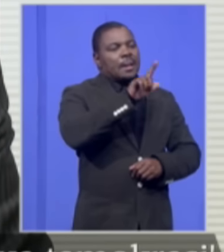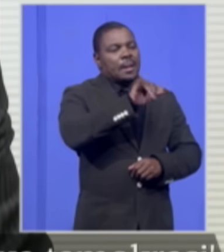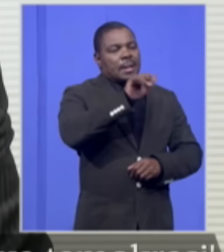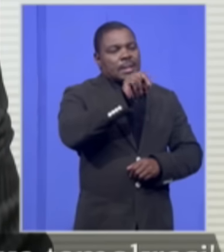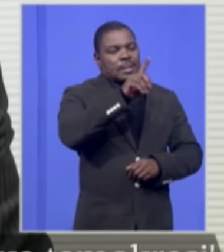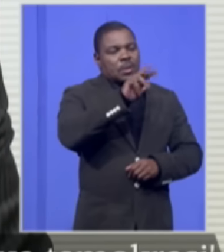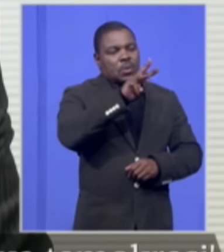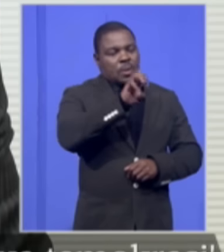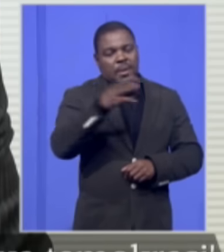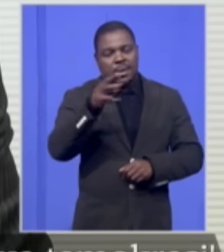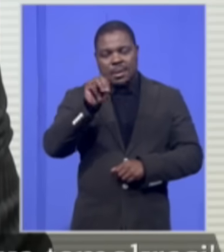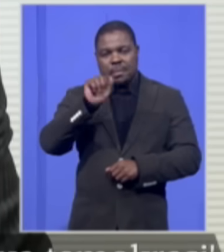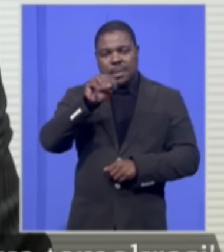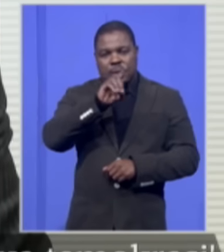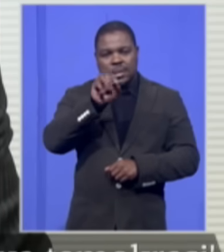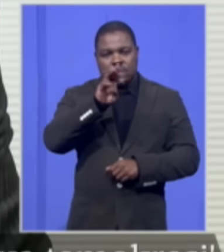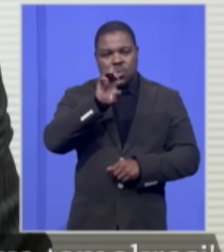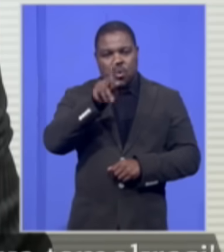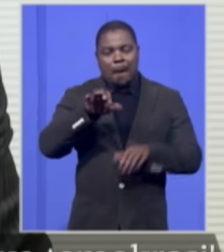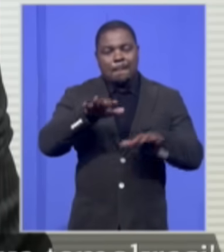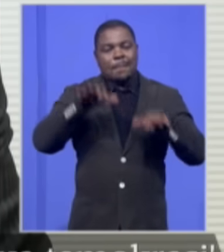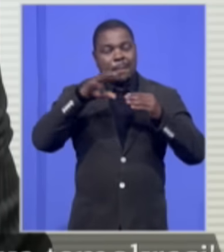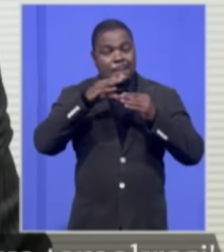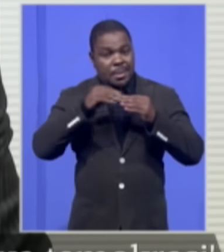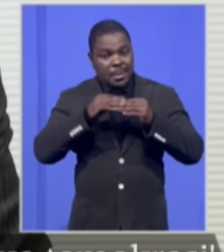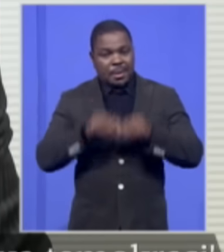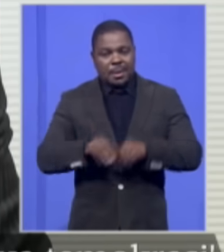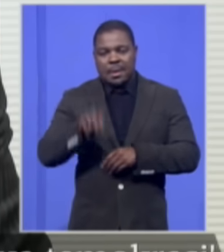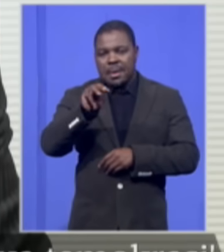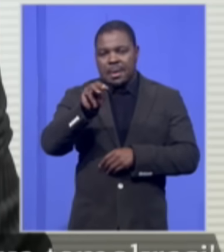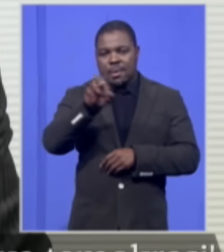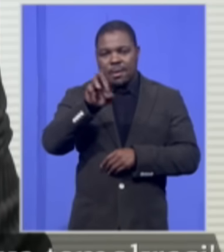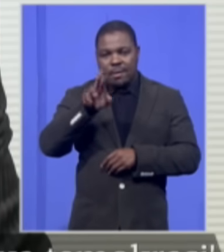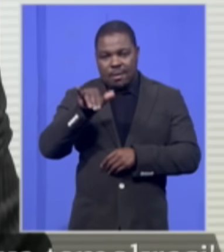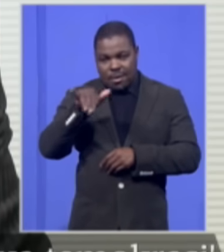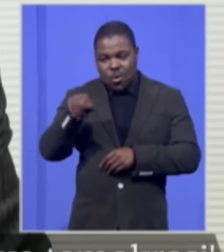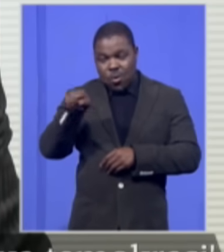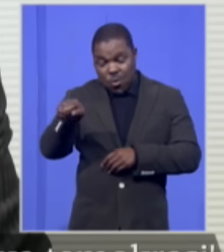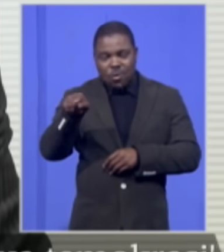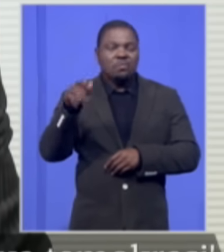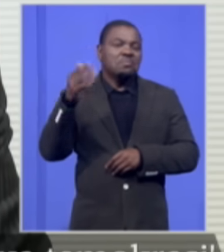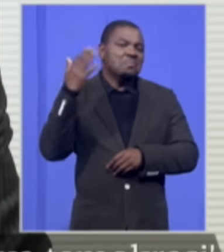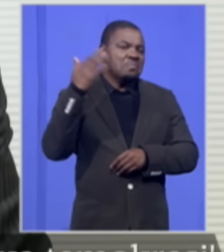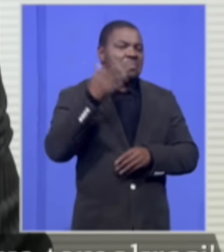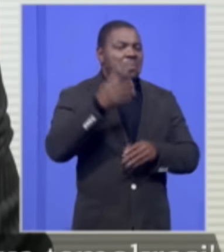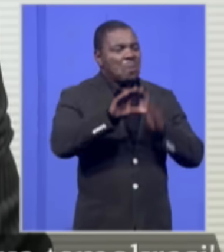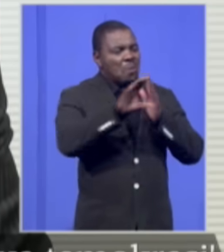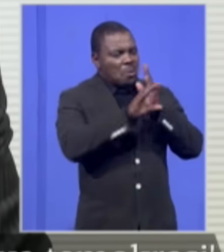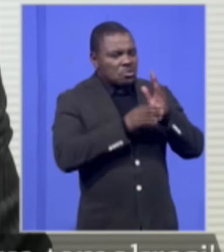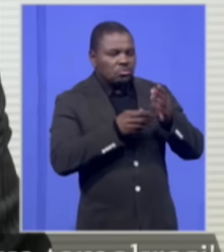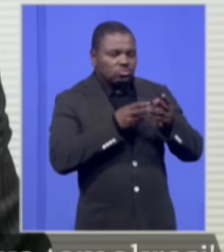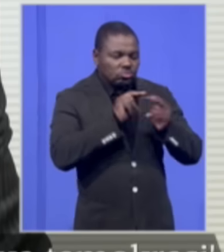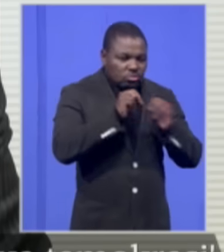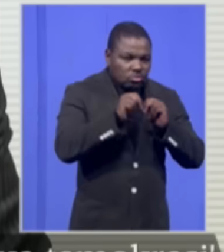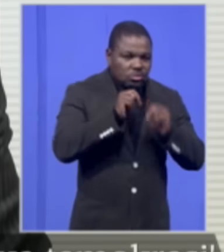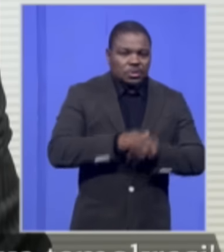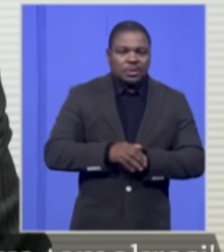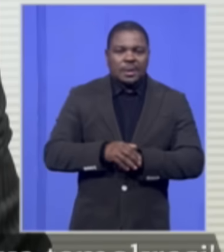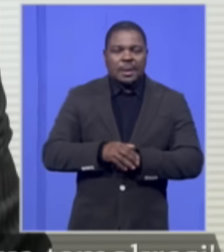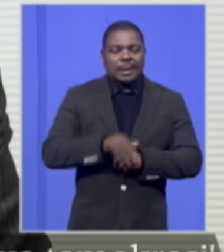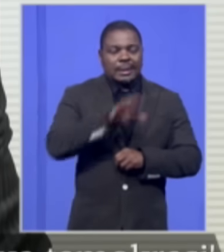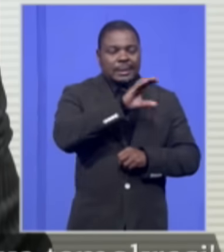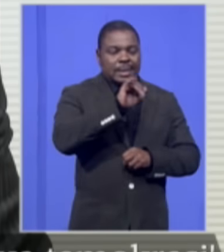of Parliament. Mr. Rolf Meyer, former Minister and Constitutional Negotiator. Ms. Gina